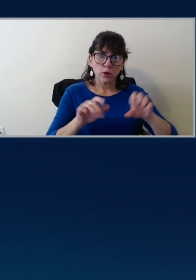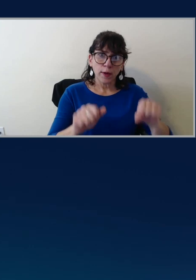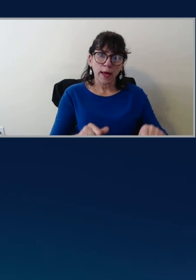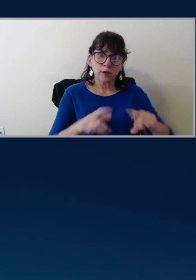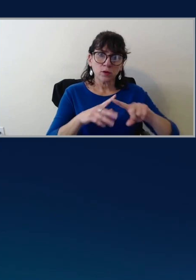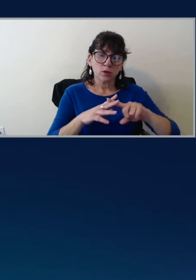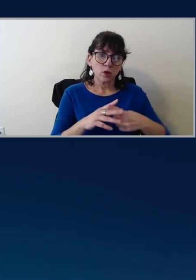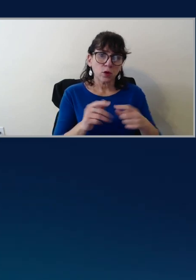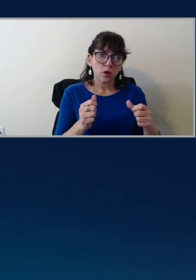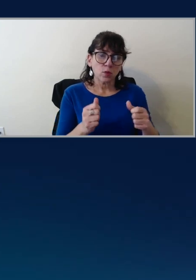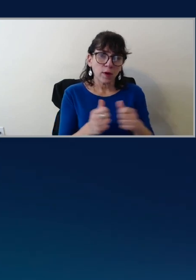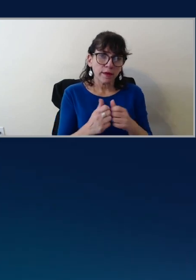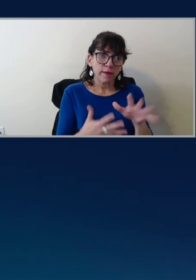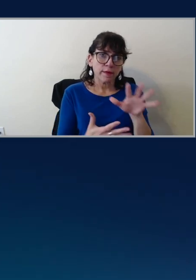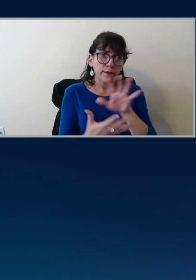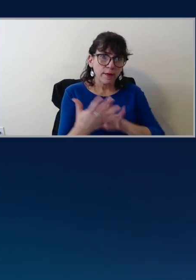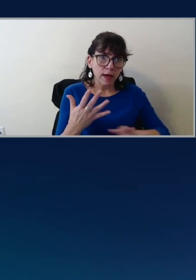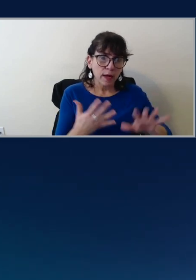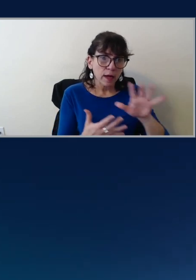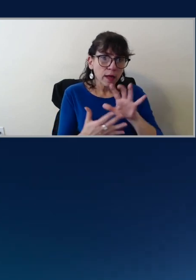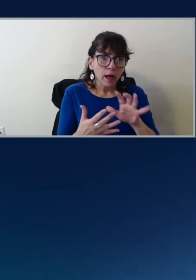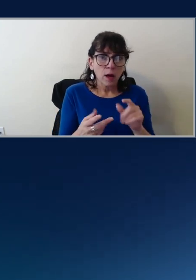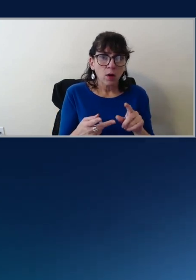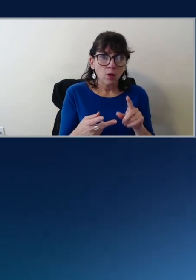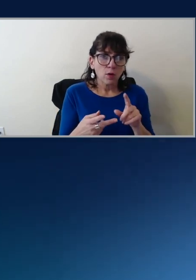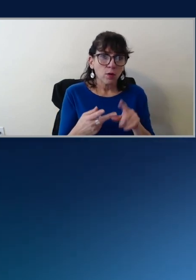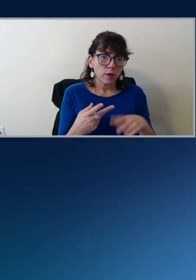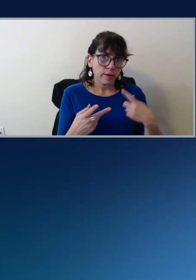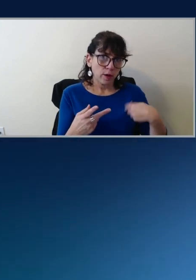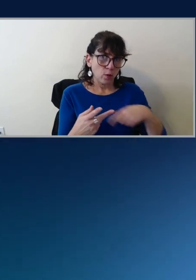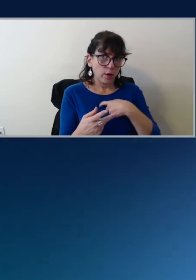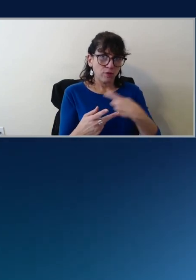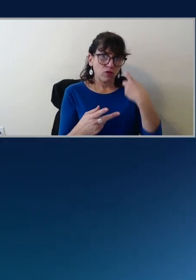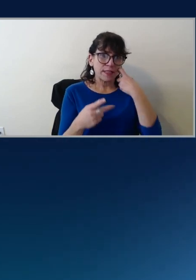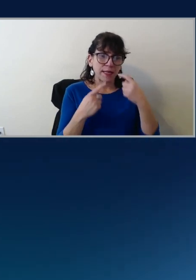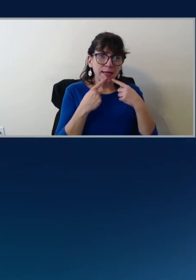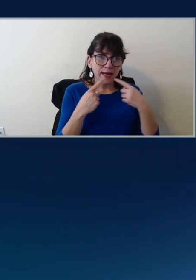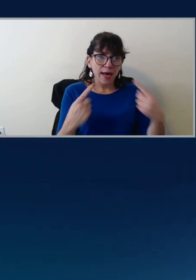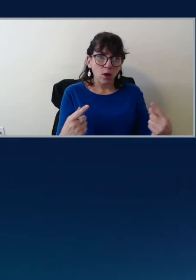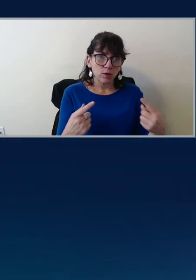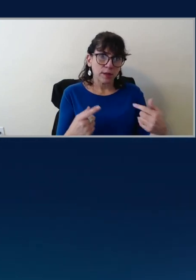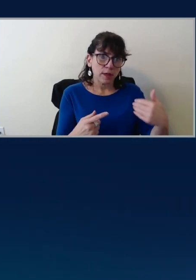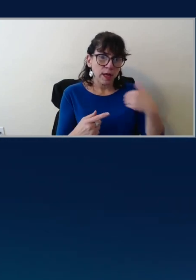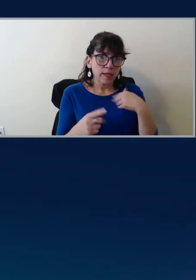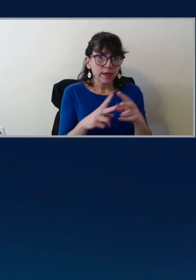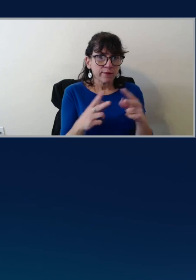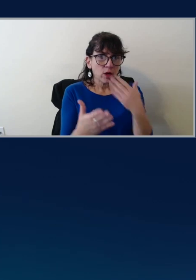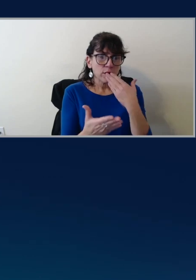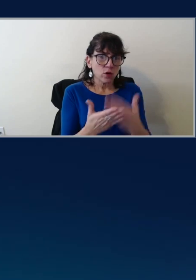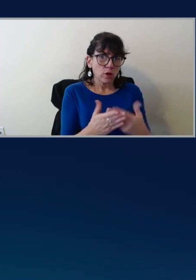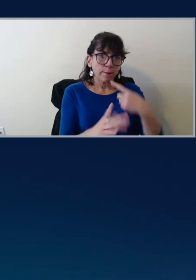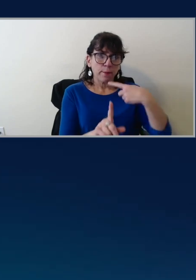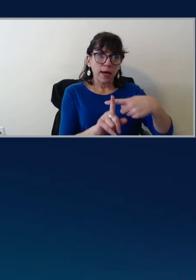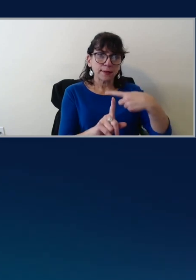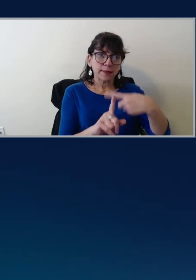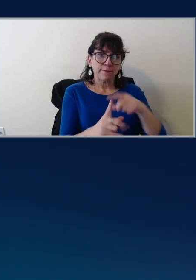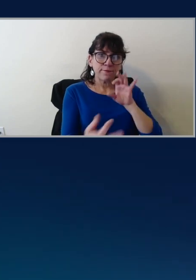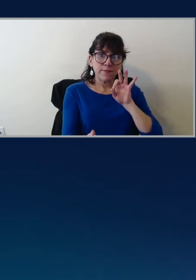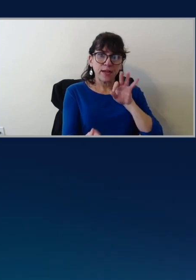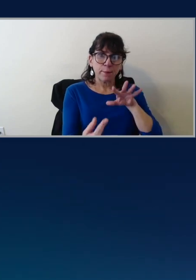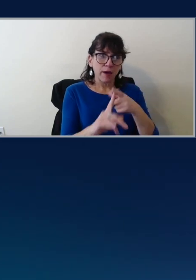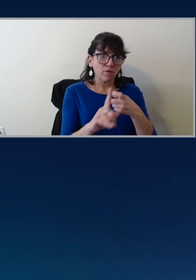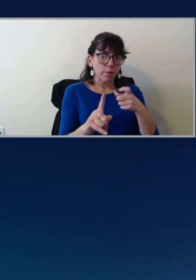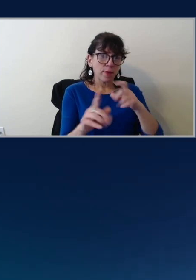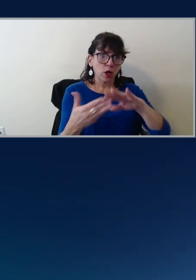with Claude or Mistral, which we have recently announced, and that has got a very good positive feedback from the community.